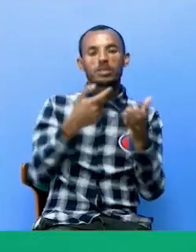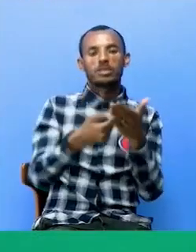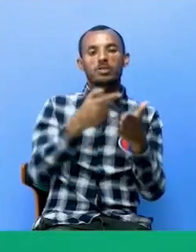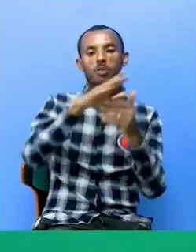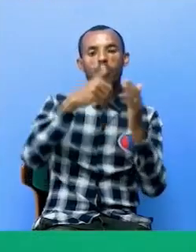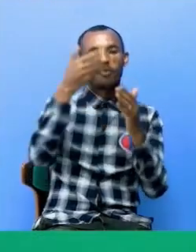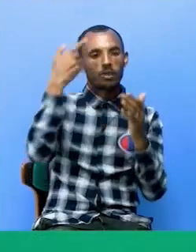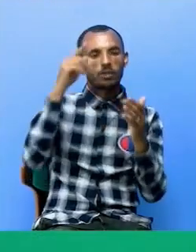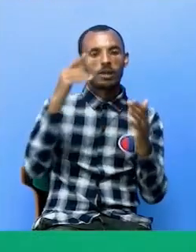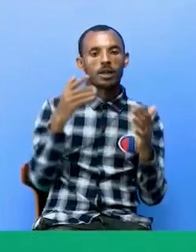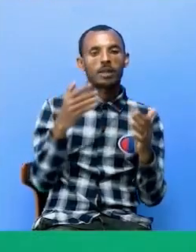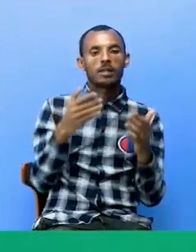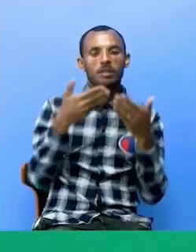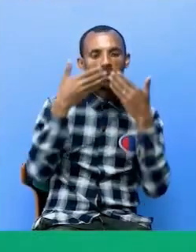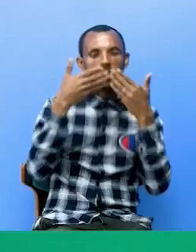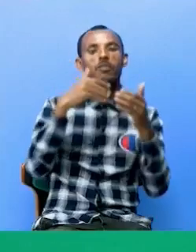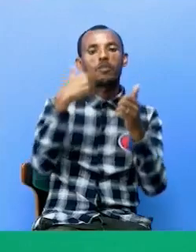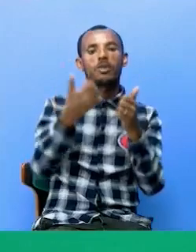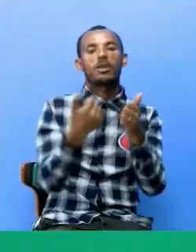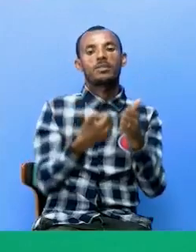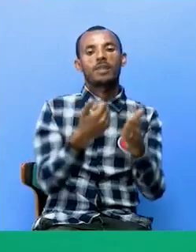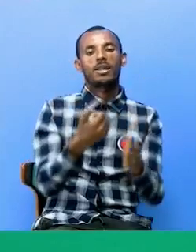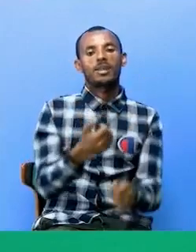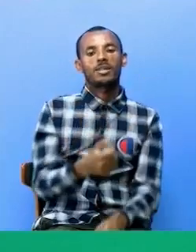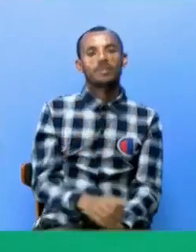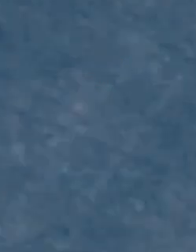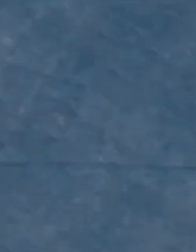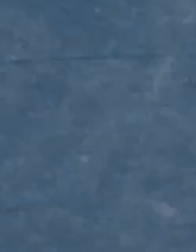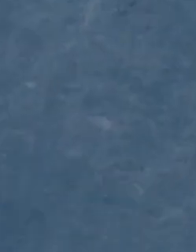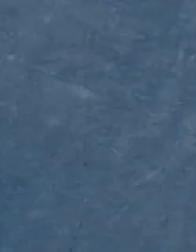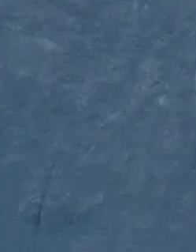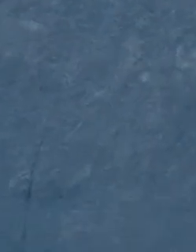for today. Thank you for listening.